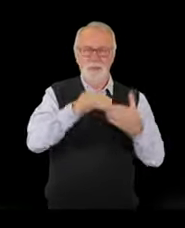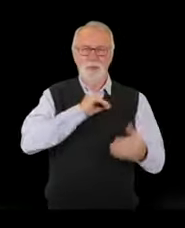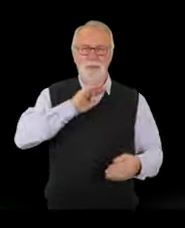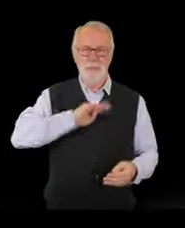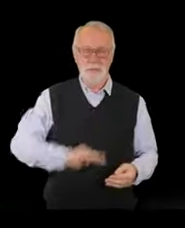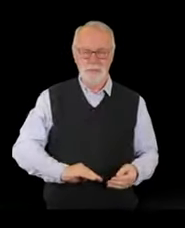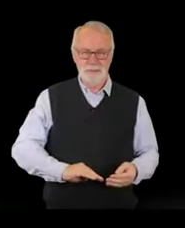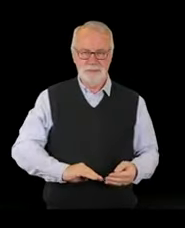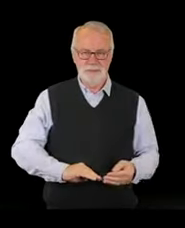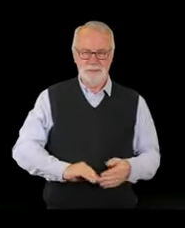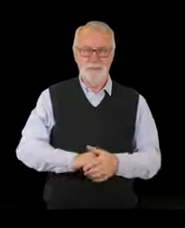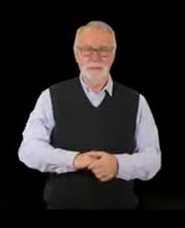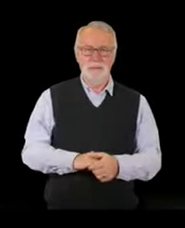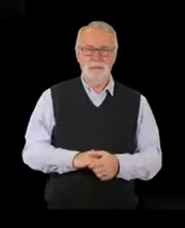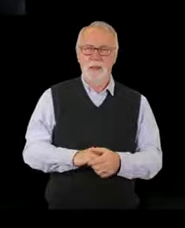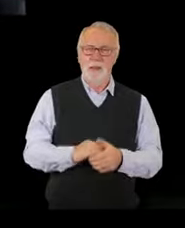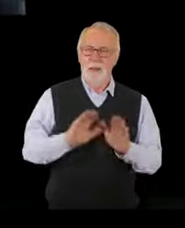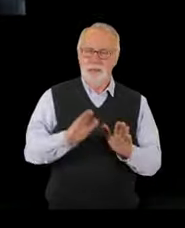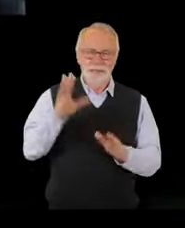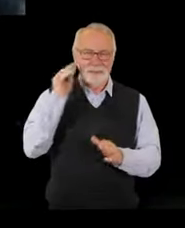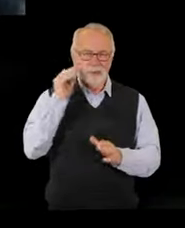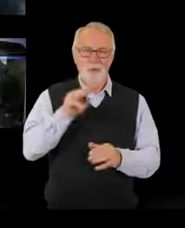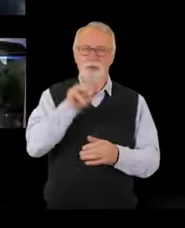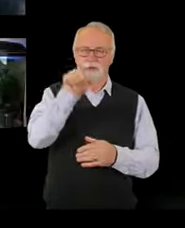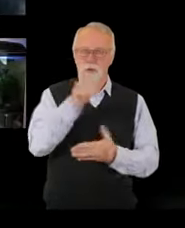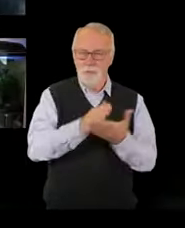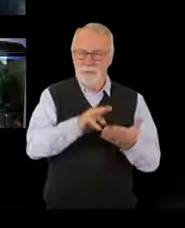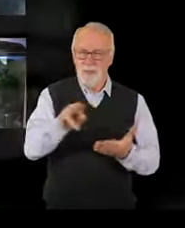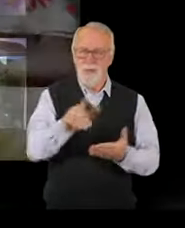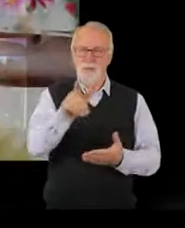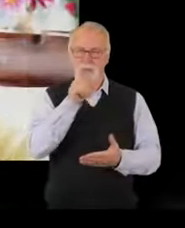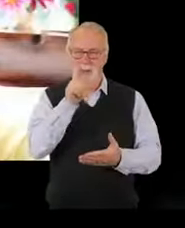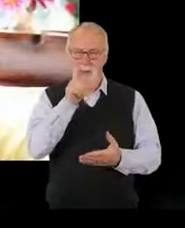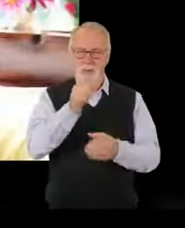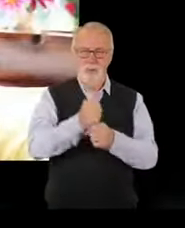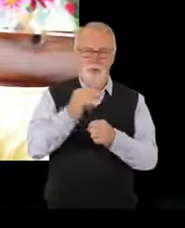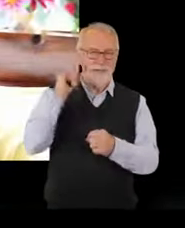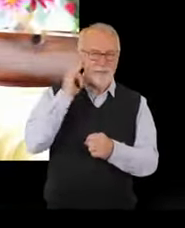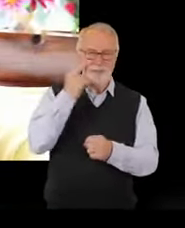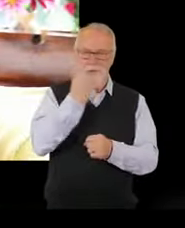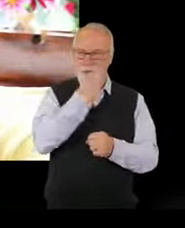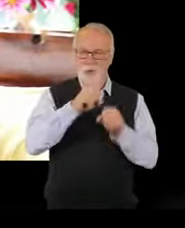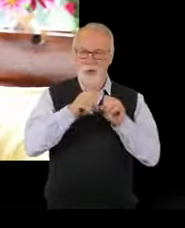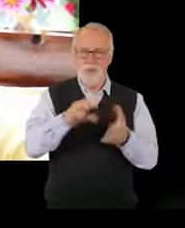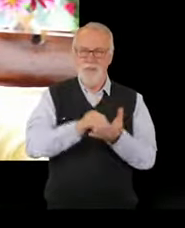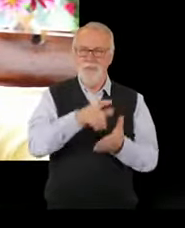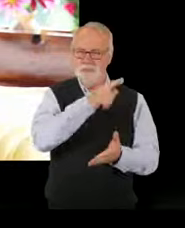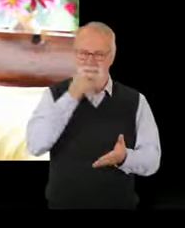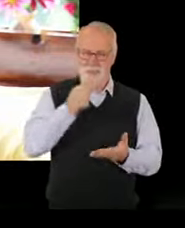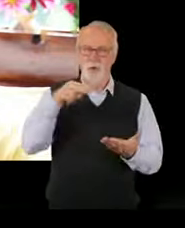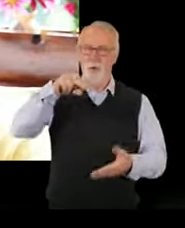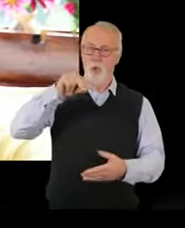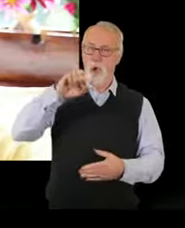Let's listen to what some people with hearing or sight loss have to say. When I was born I was a preemie,